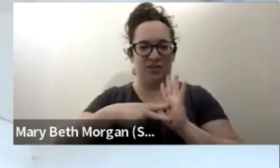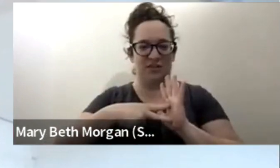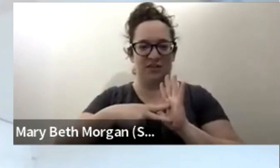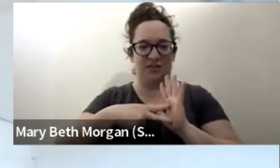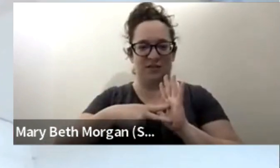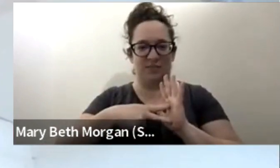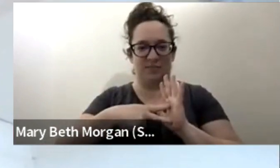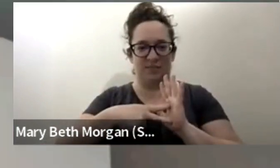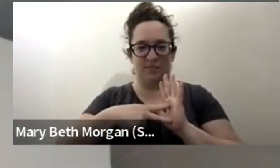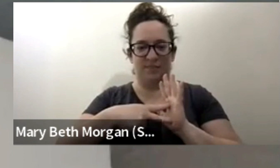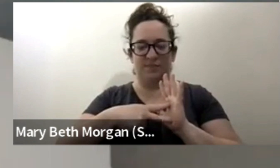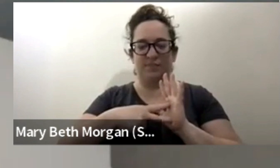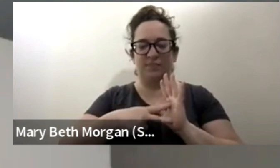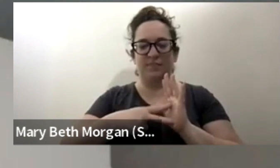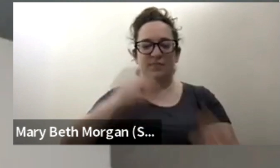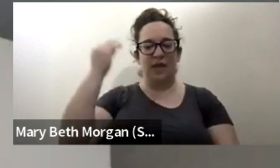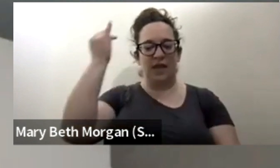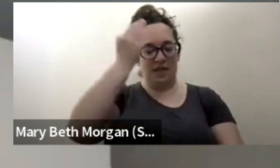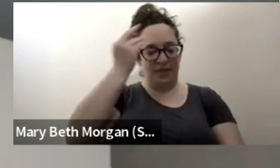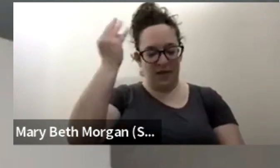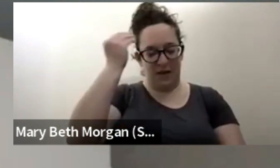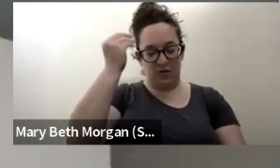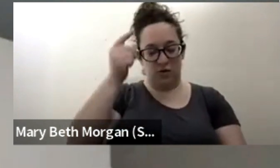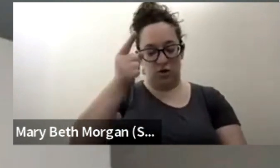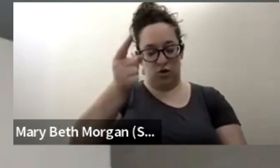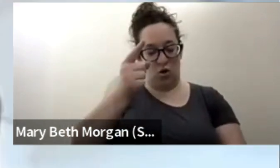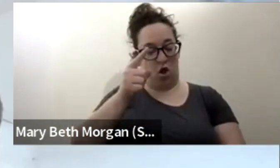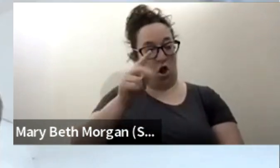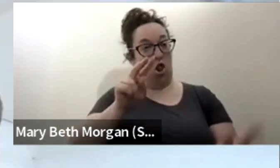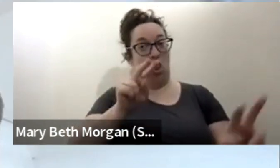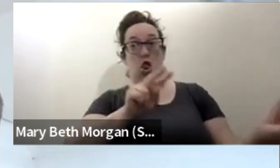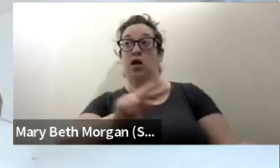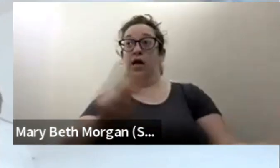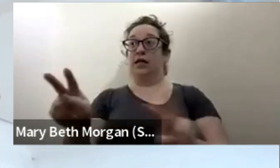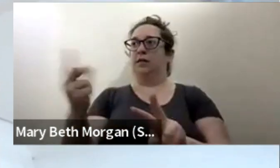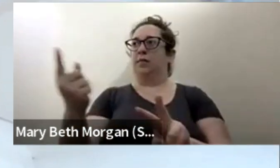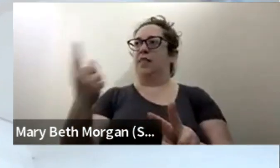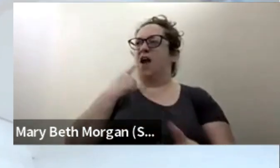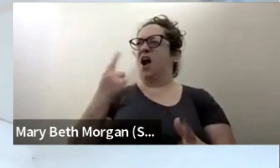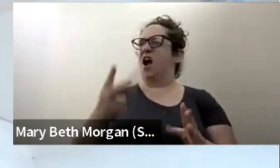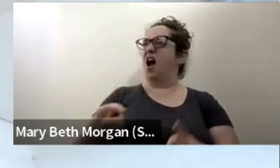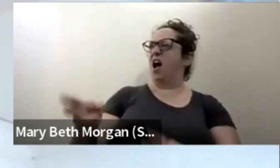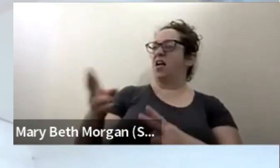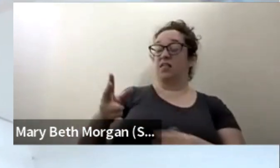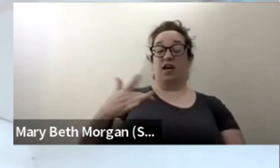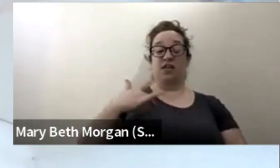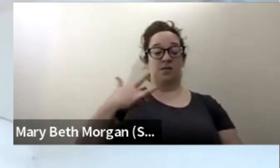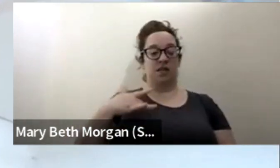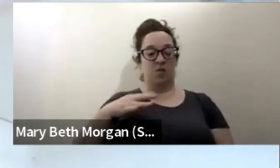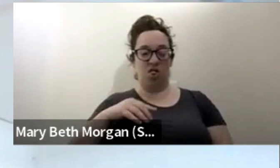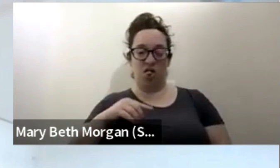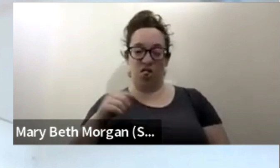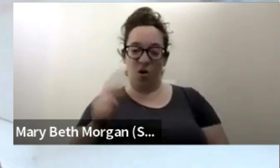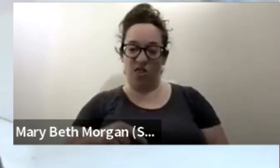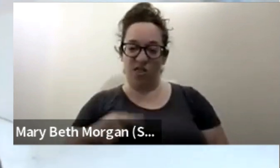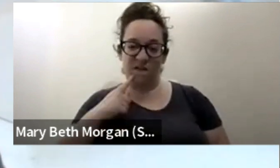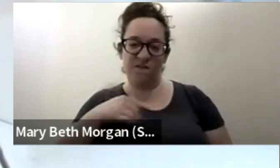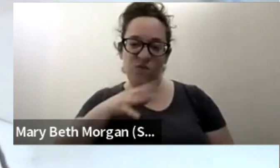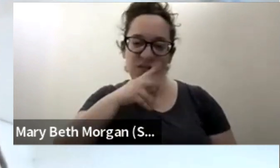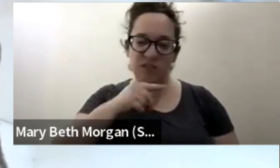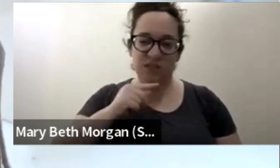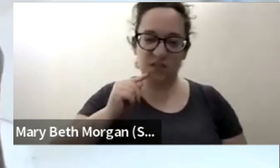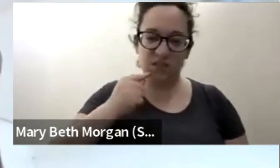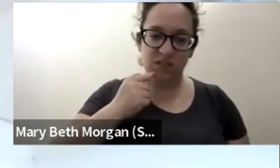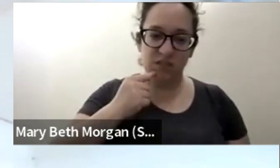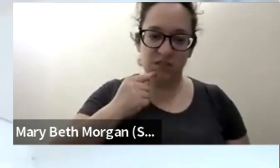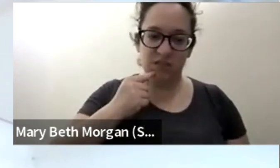Think of how you're looking at somebody who's high status. They tend to